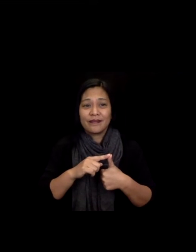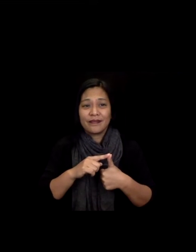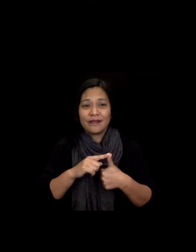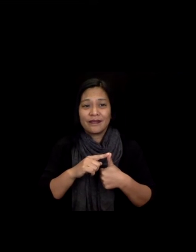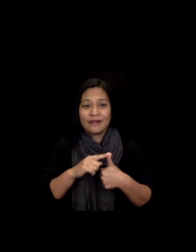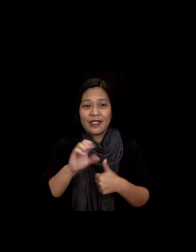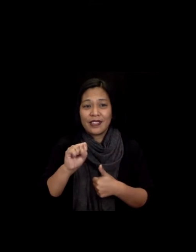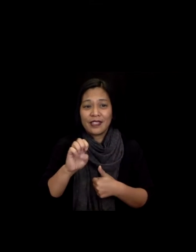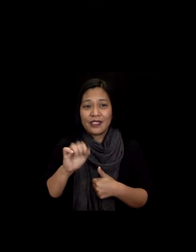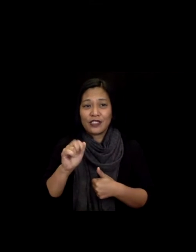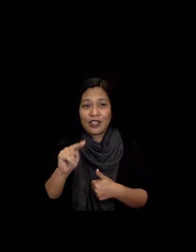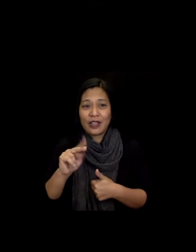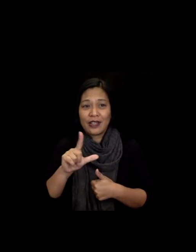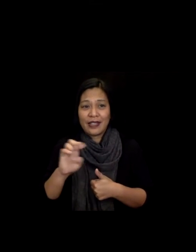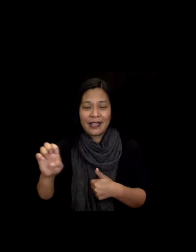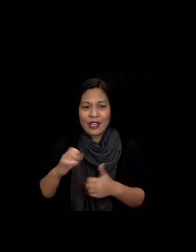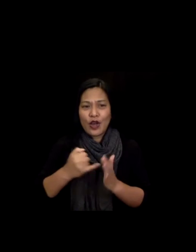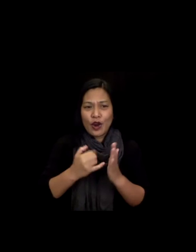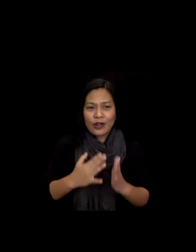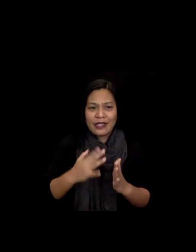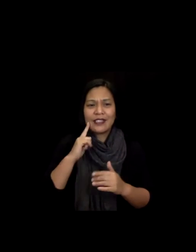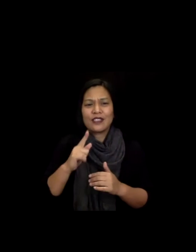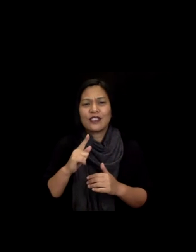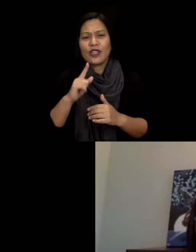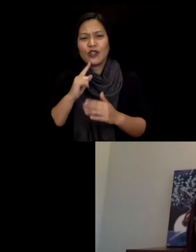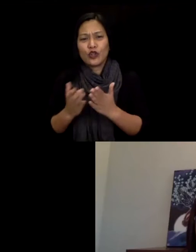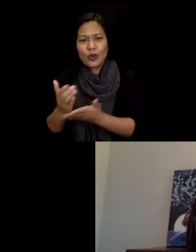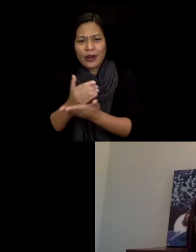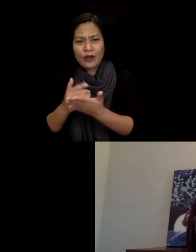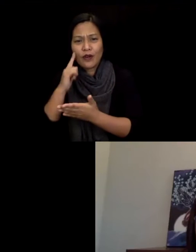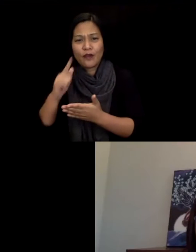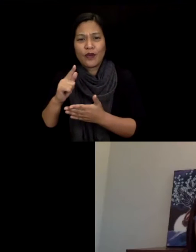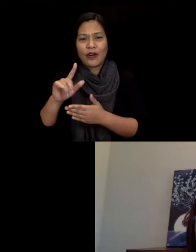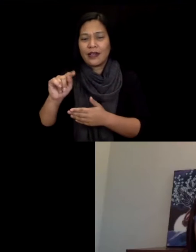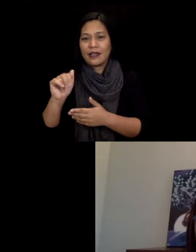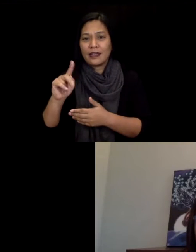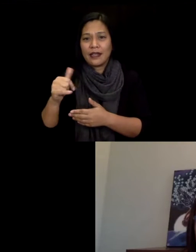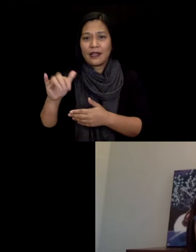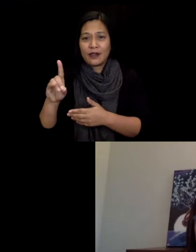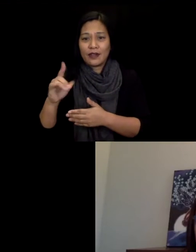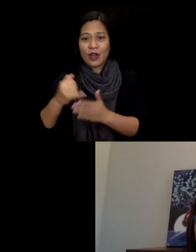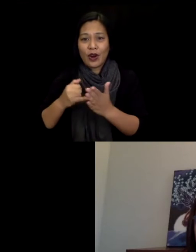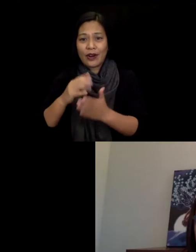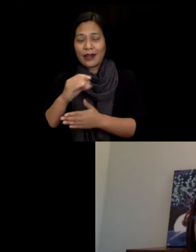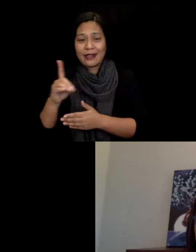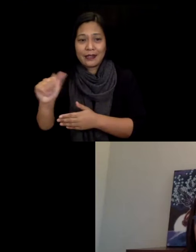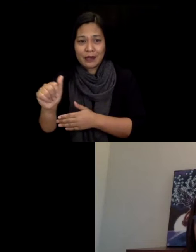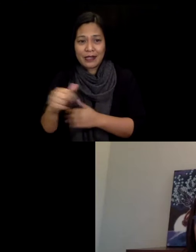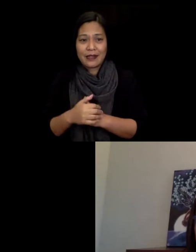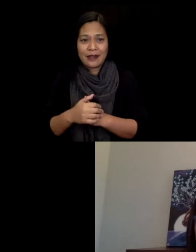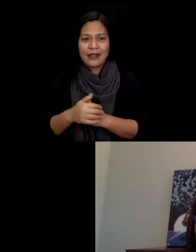Sean Lee, artist and curator of Tangled Art and Disability with us today. Sean is an artist and